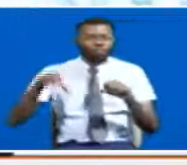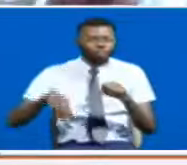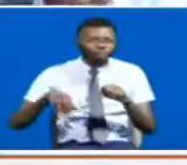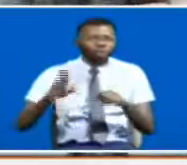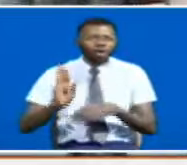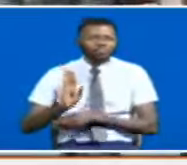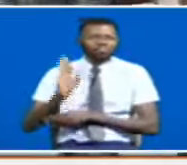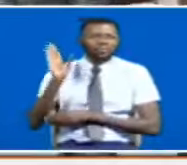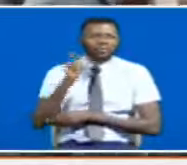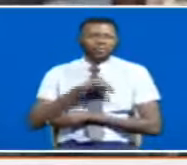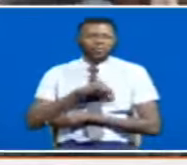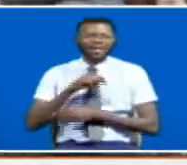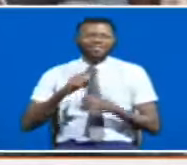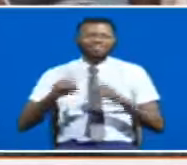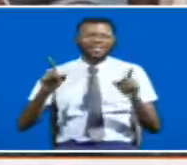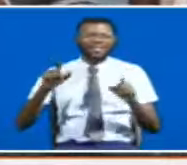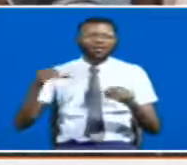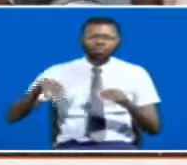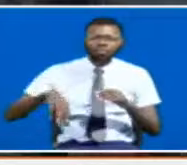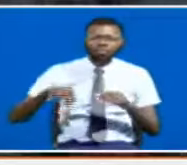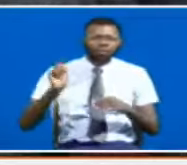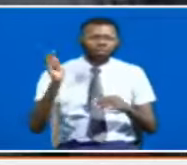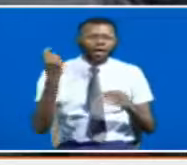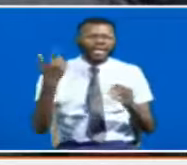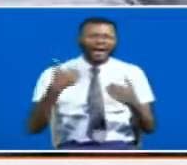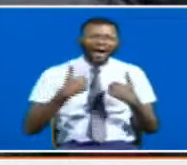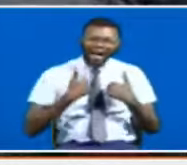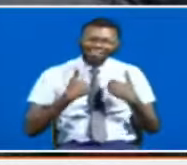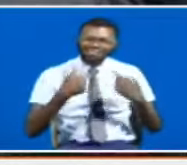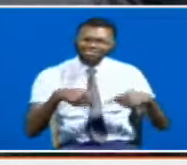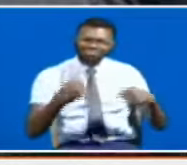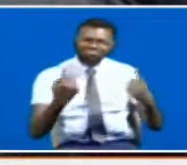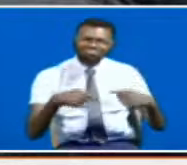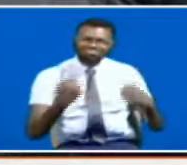diplomatic tiff between Kenya and DRC.